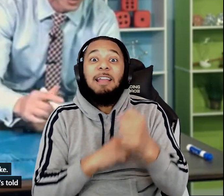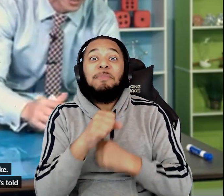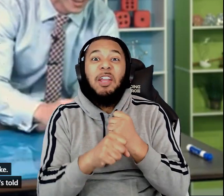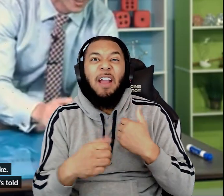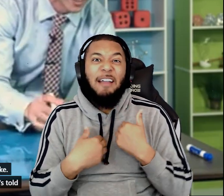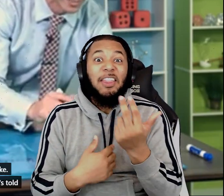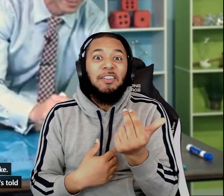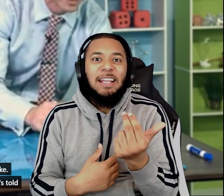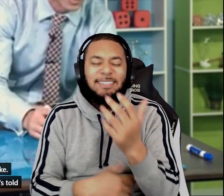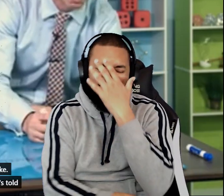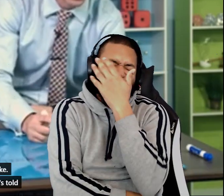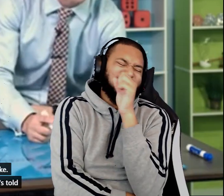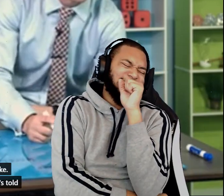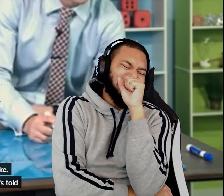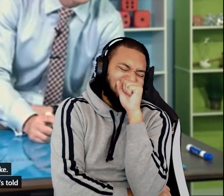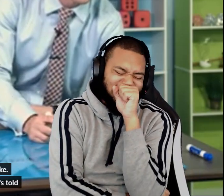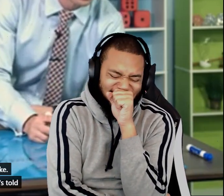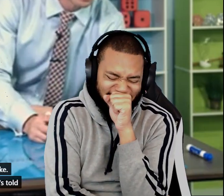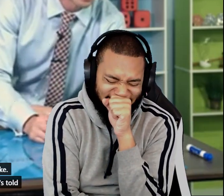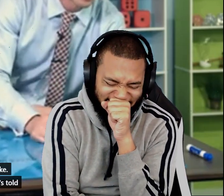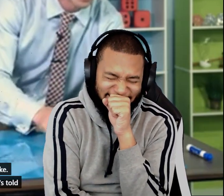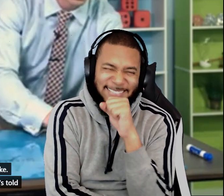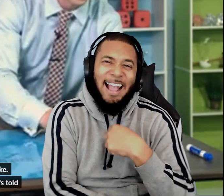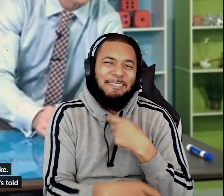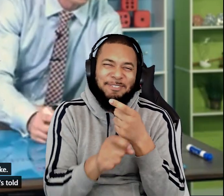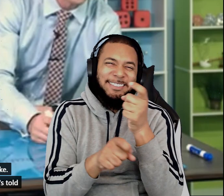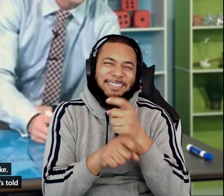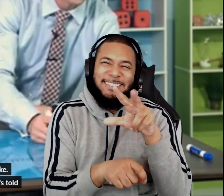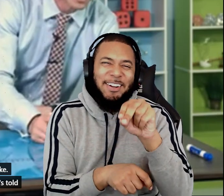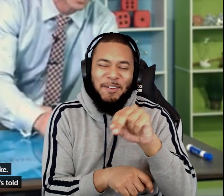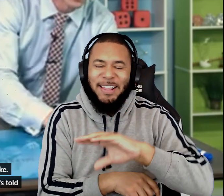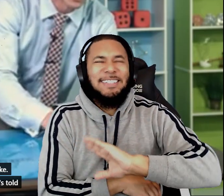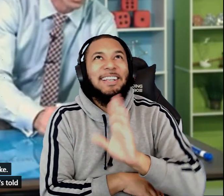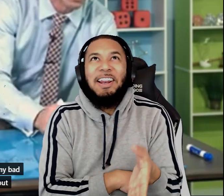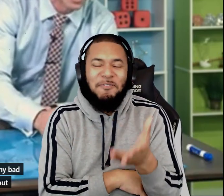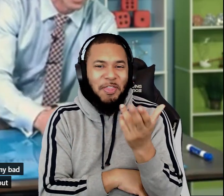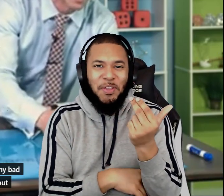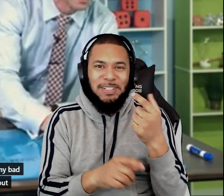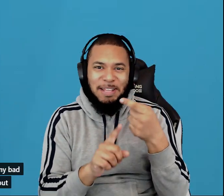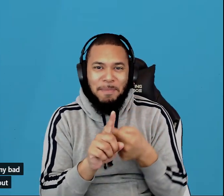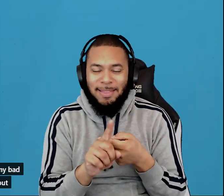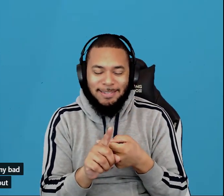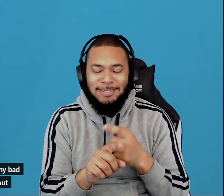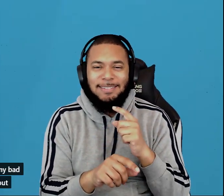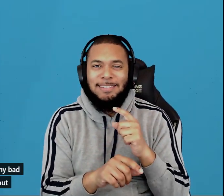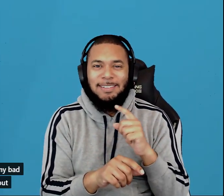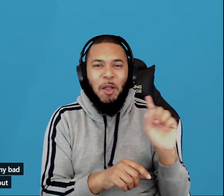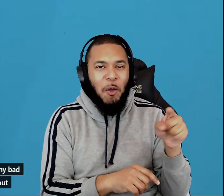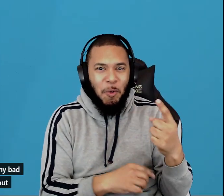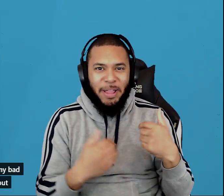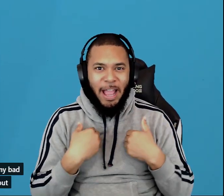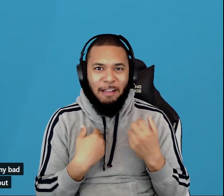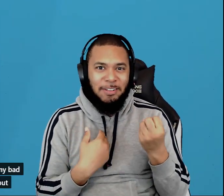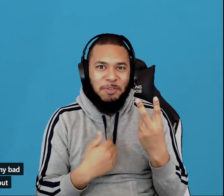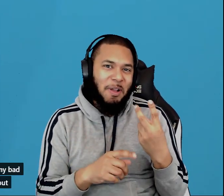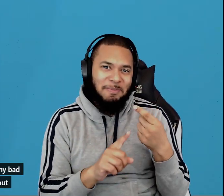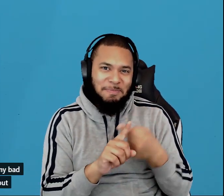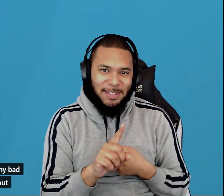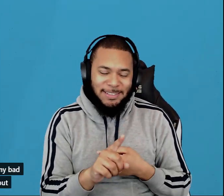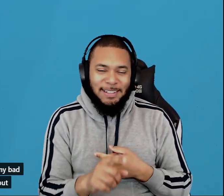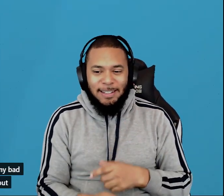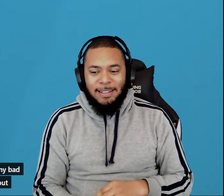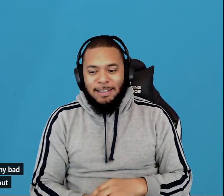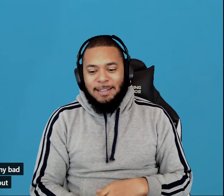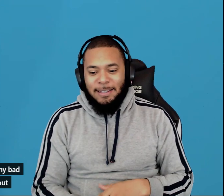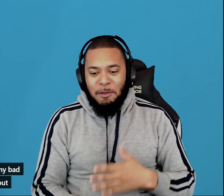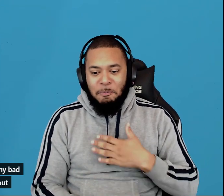Just kidding. That was a leap year joke. There are never 13 months. There's 12 months. Thanks for bearing with my bad